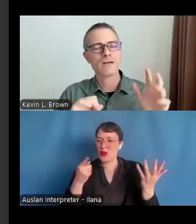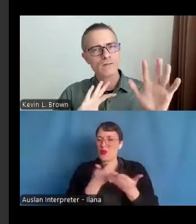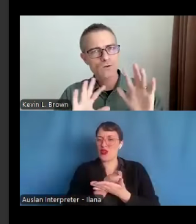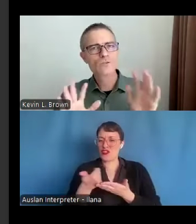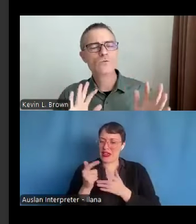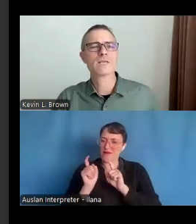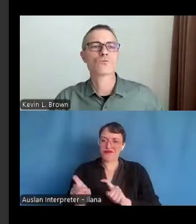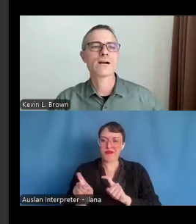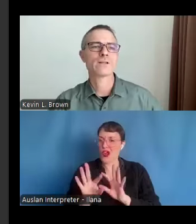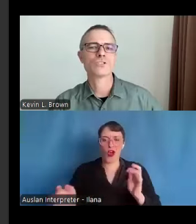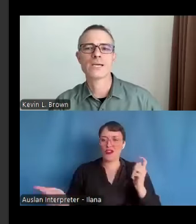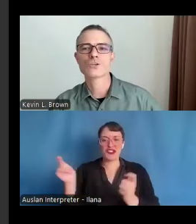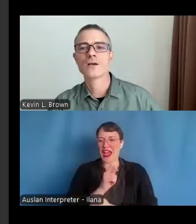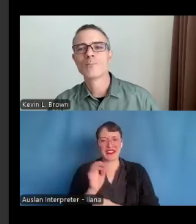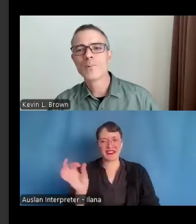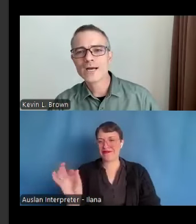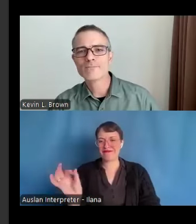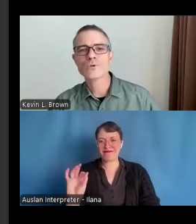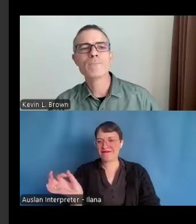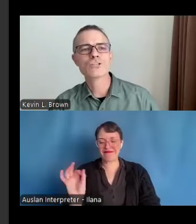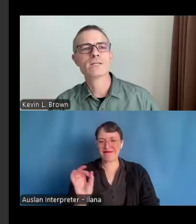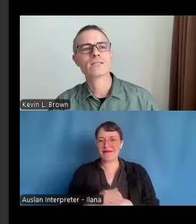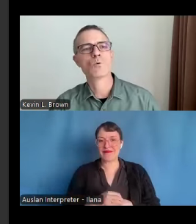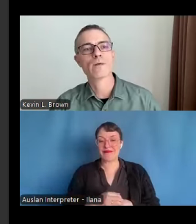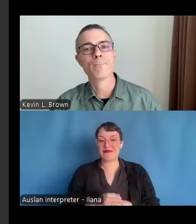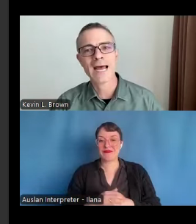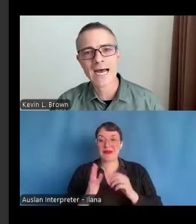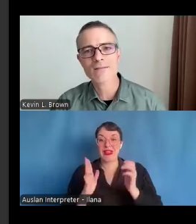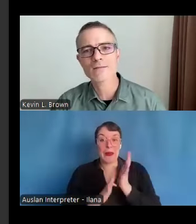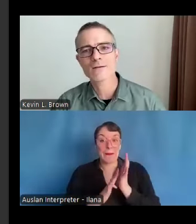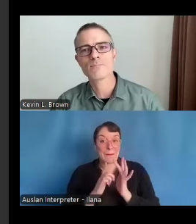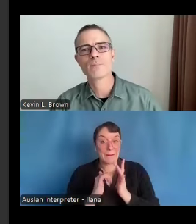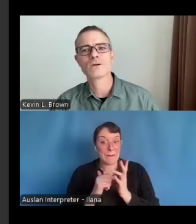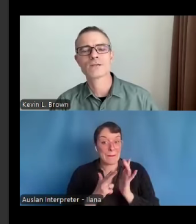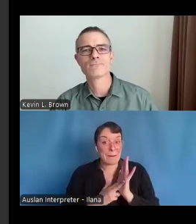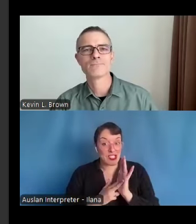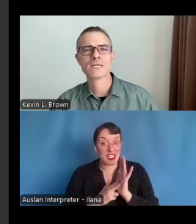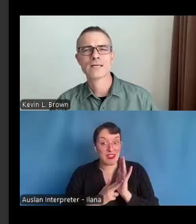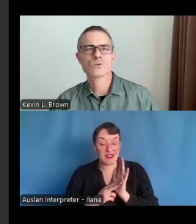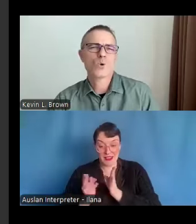ahead. Those two things rarely change, but your mission is more the path up the